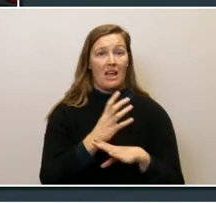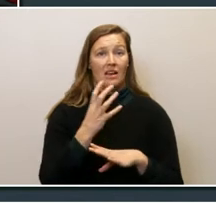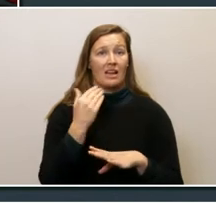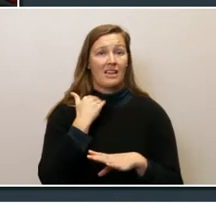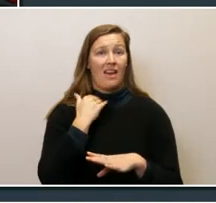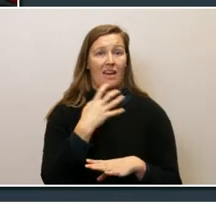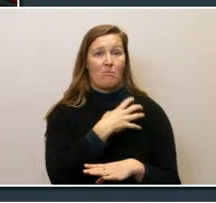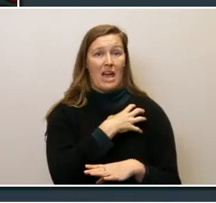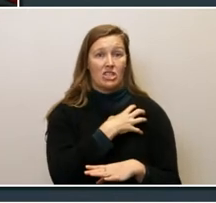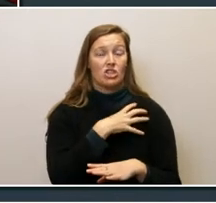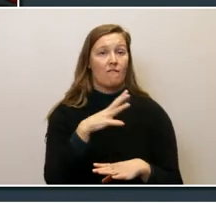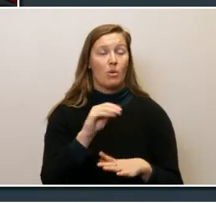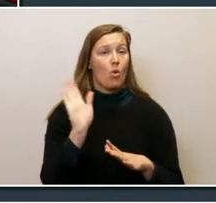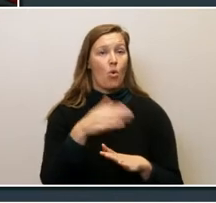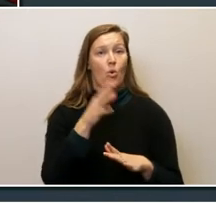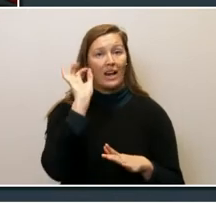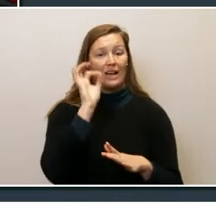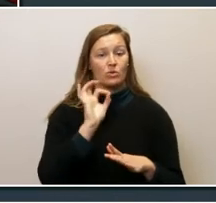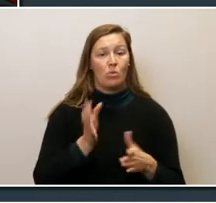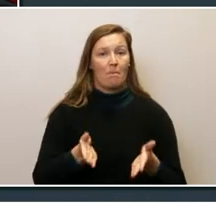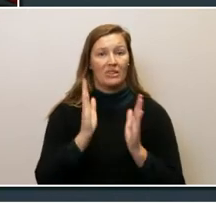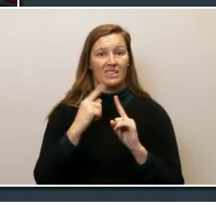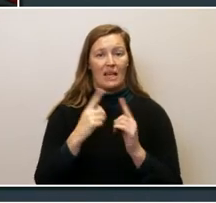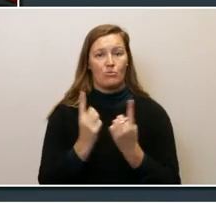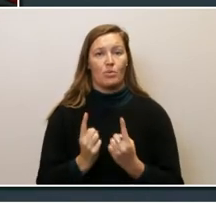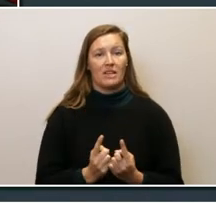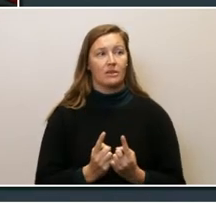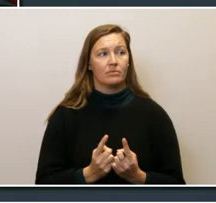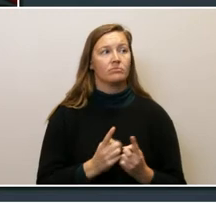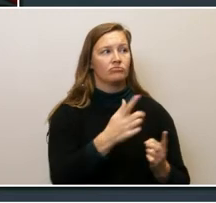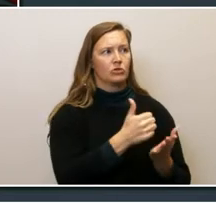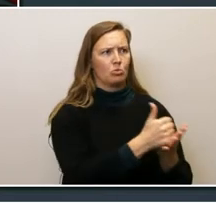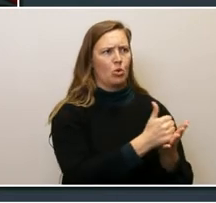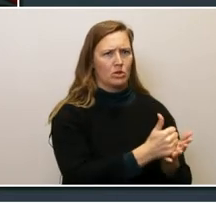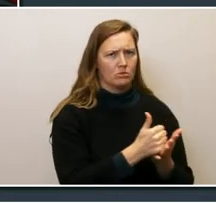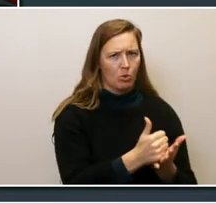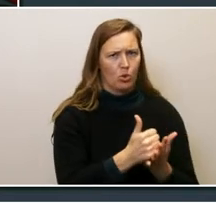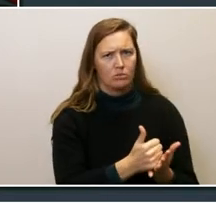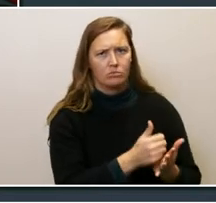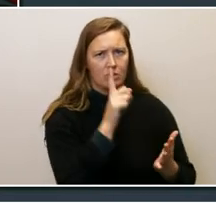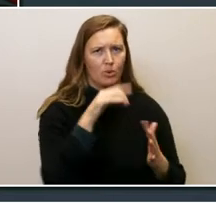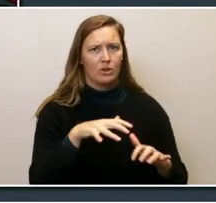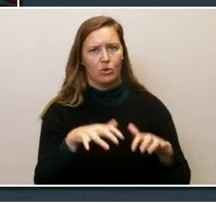patches from all council-owned buildings and property. Now, you know,